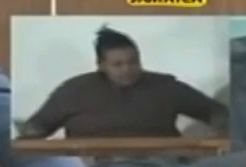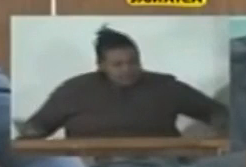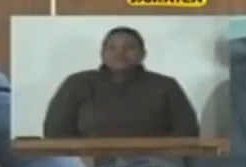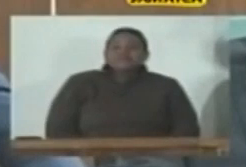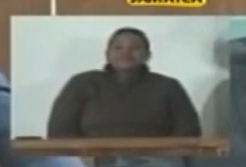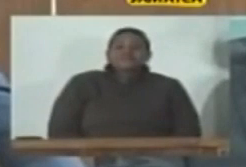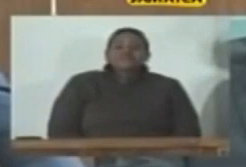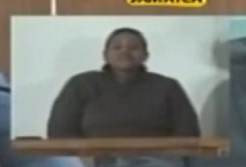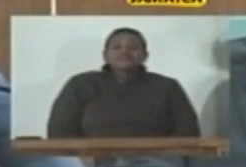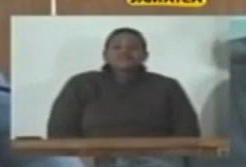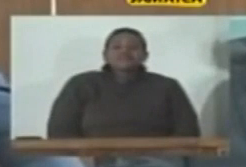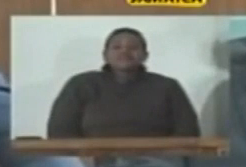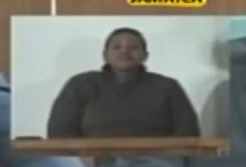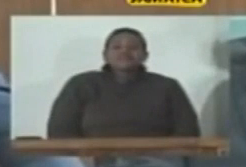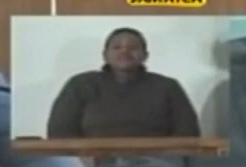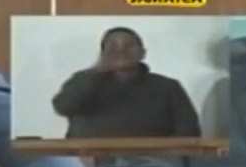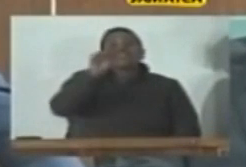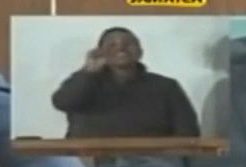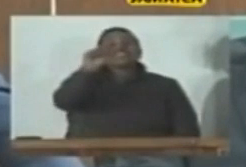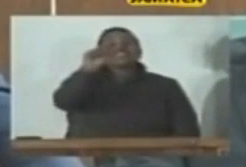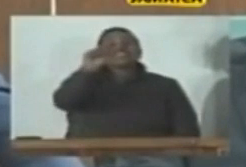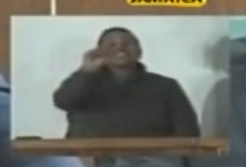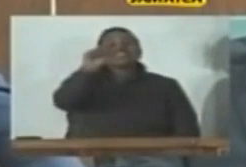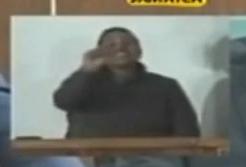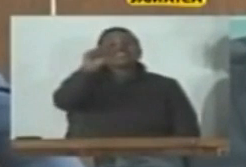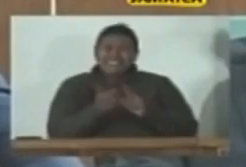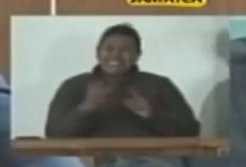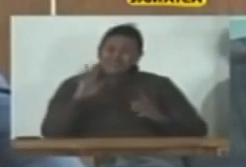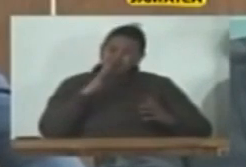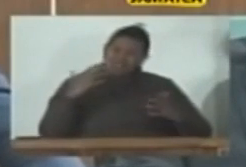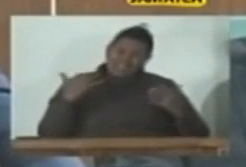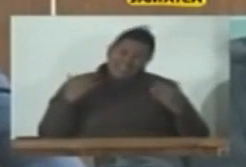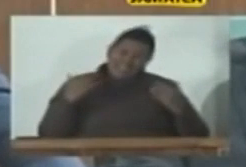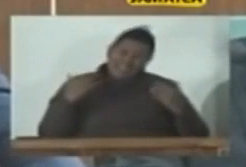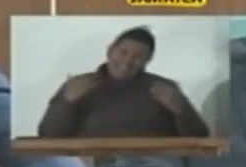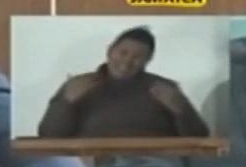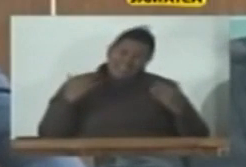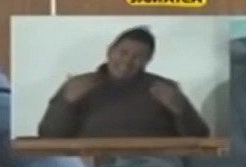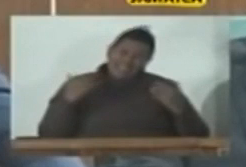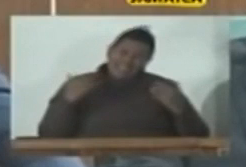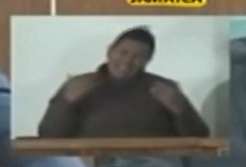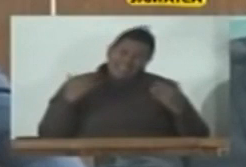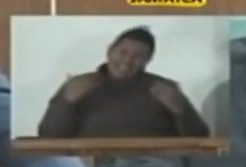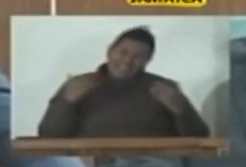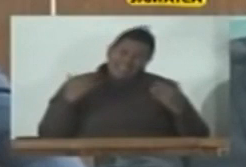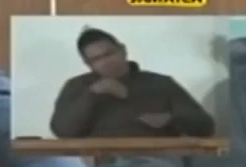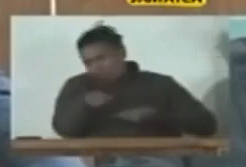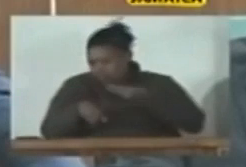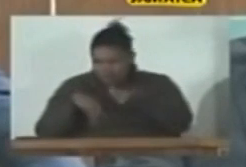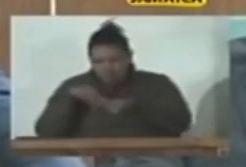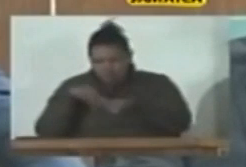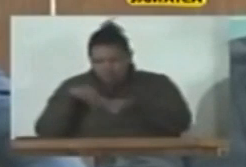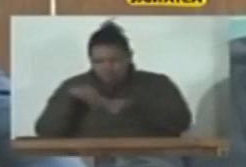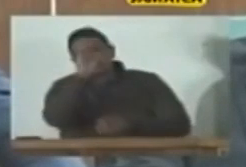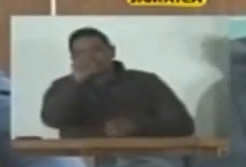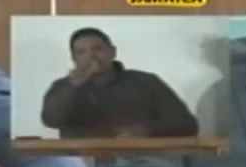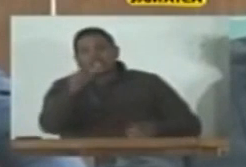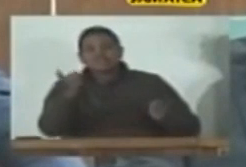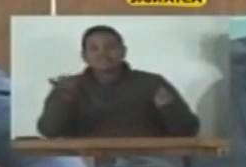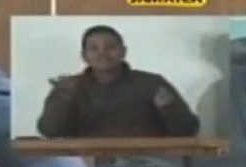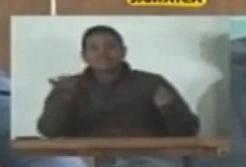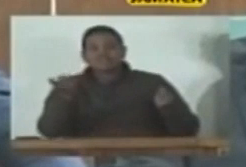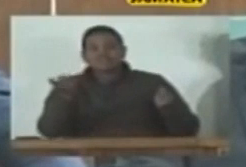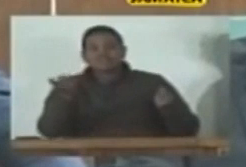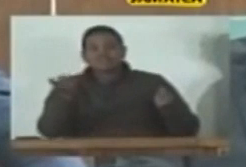negative effect on the lives of ordinary Jamaicans. The price of gas affects everyone, whether you own a